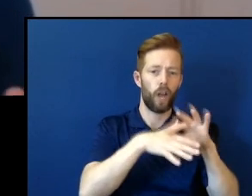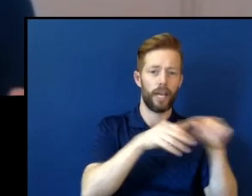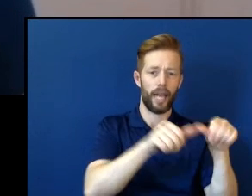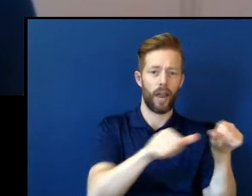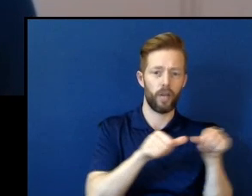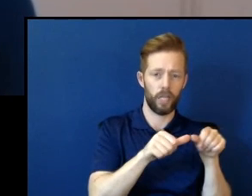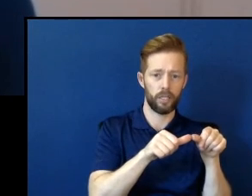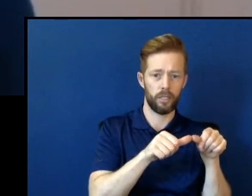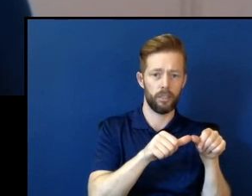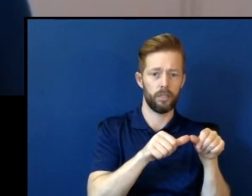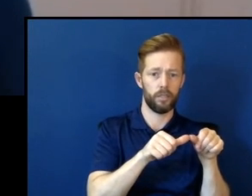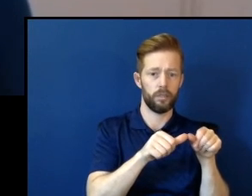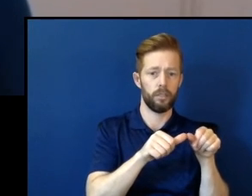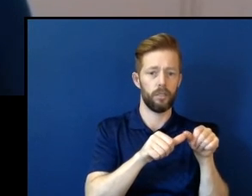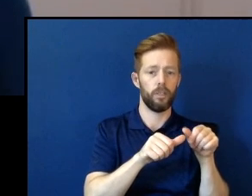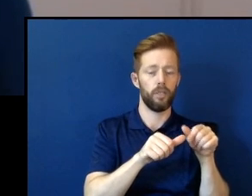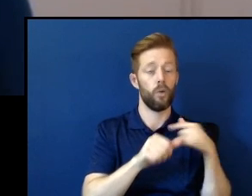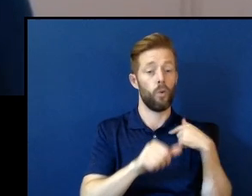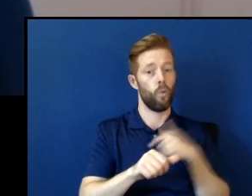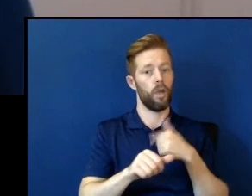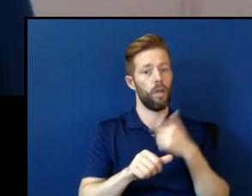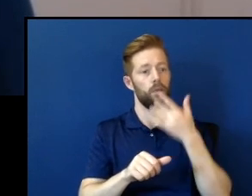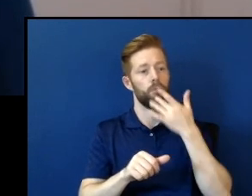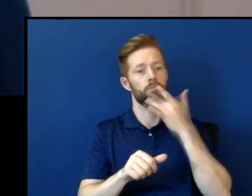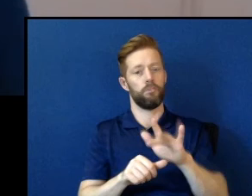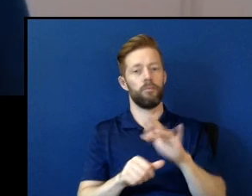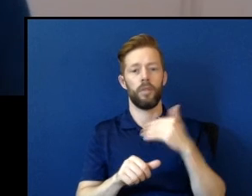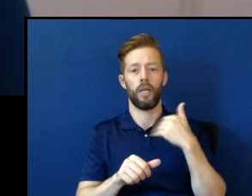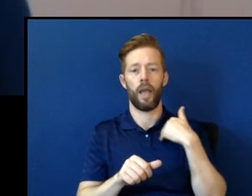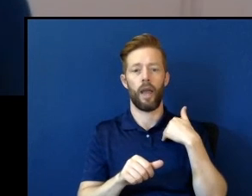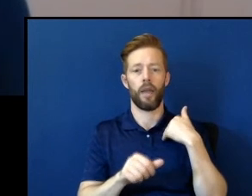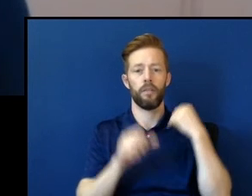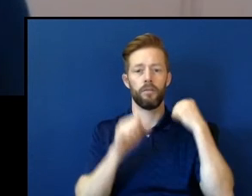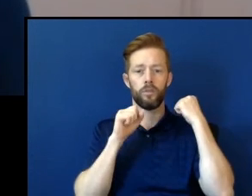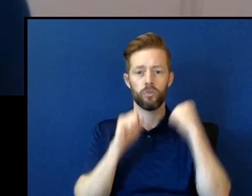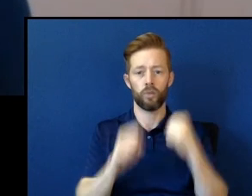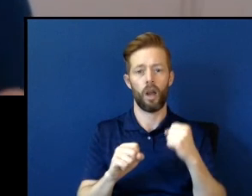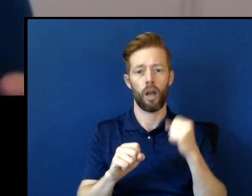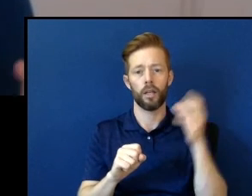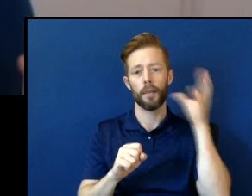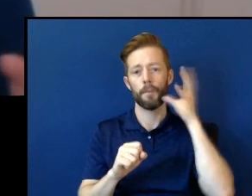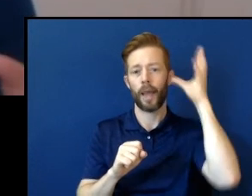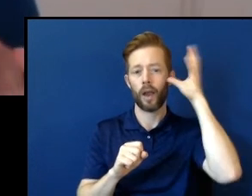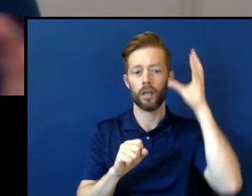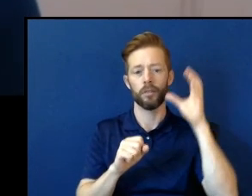difficult. We were very fortunate that we had a strong parent